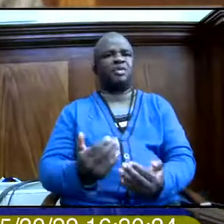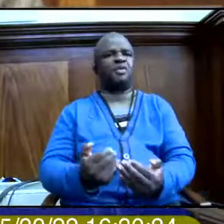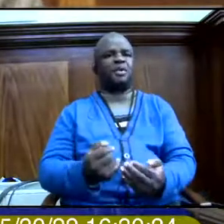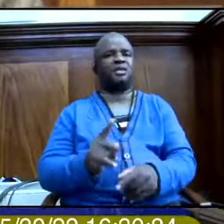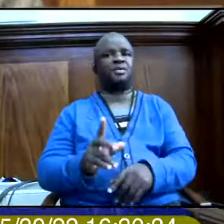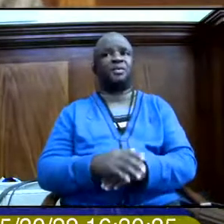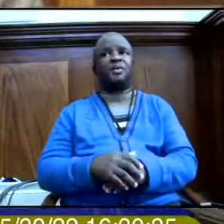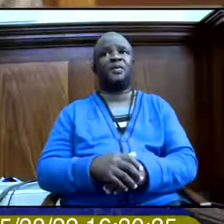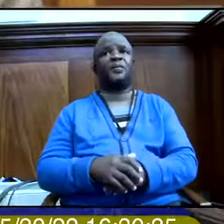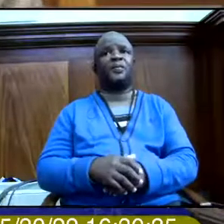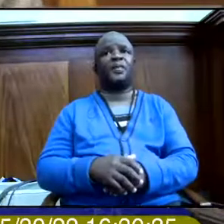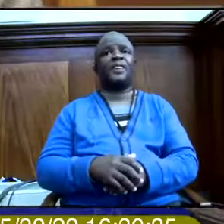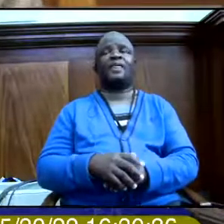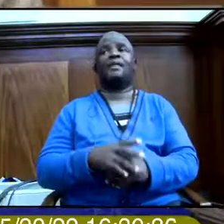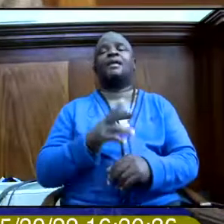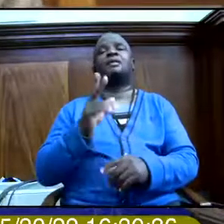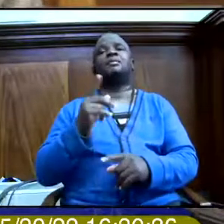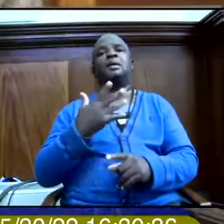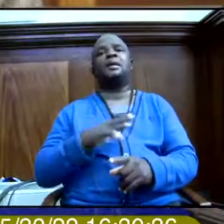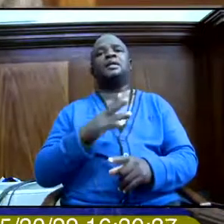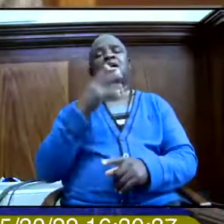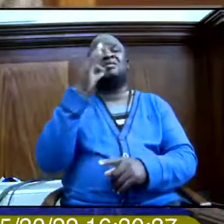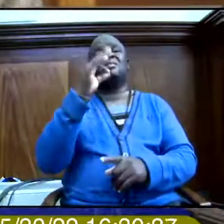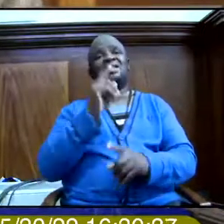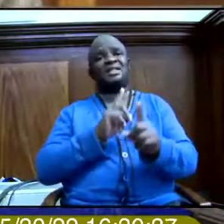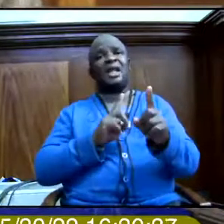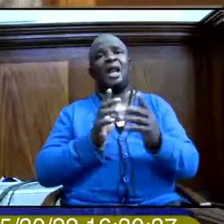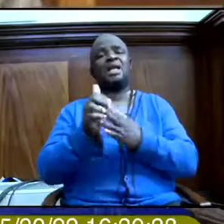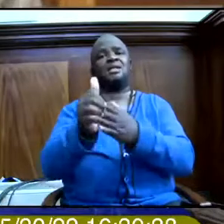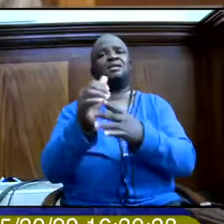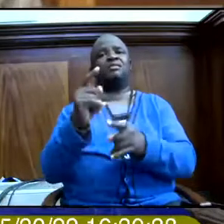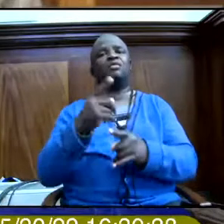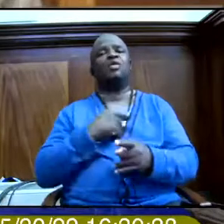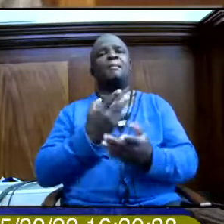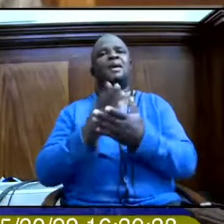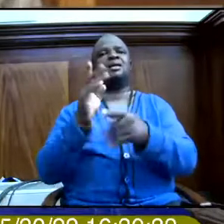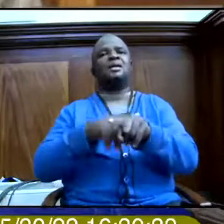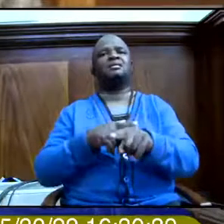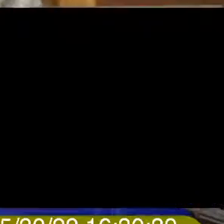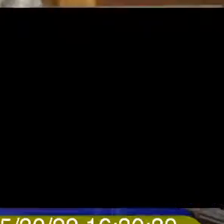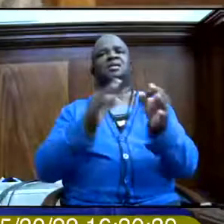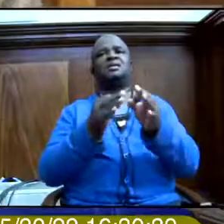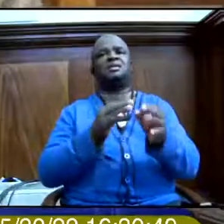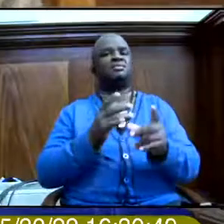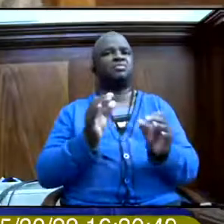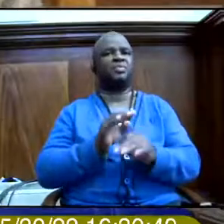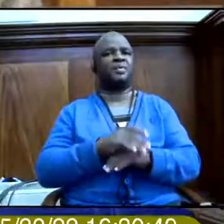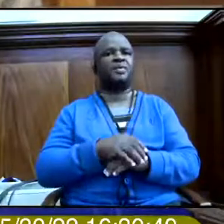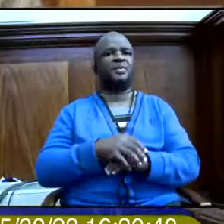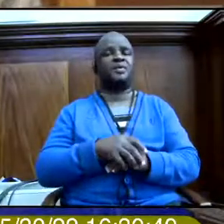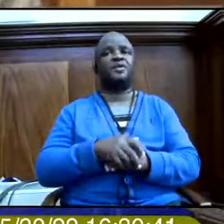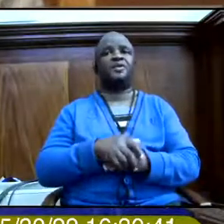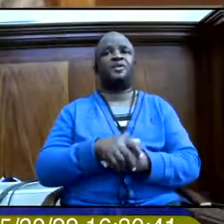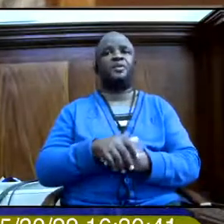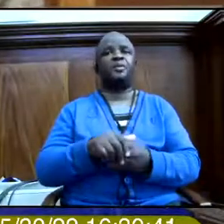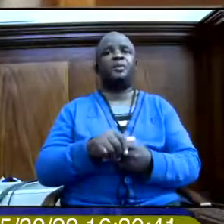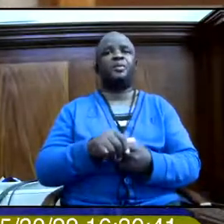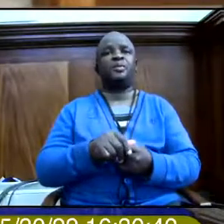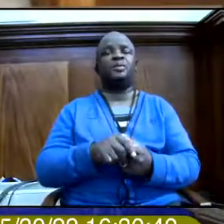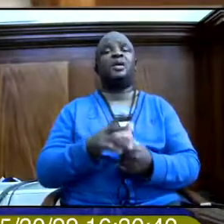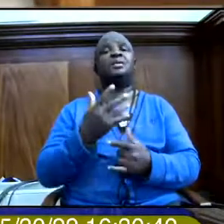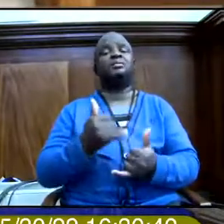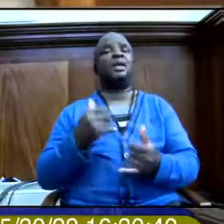we don't expect the government to be in the forefront of casualizing workers we have had